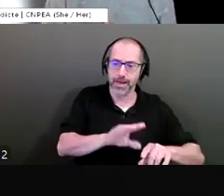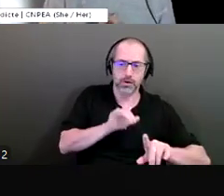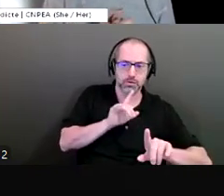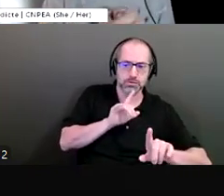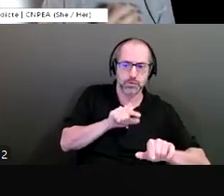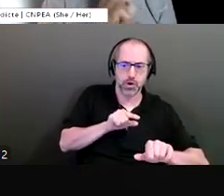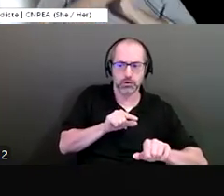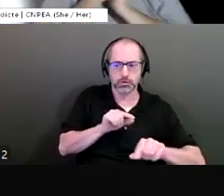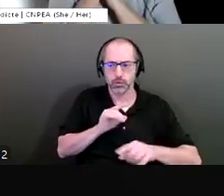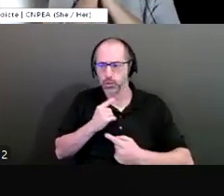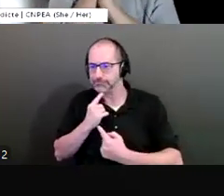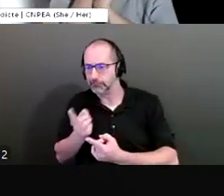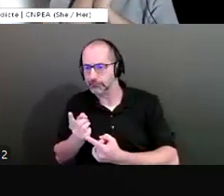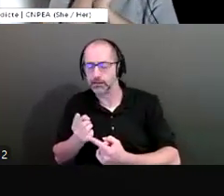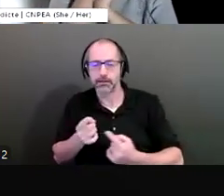disclose?